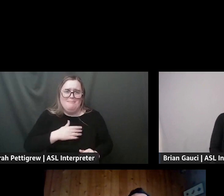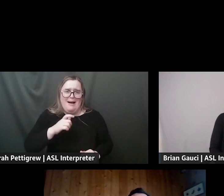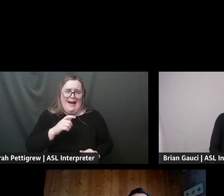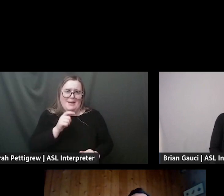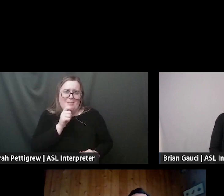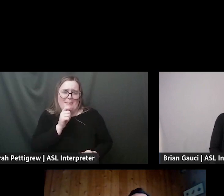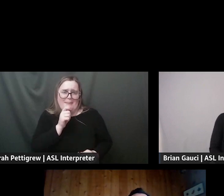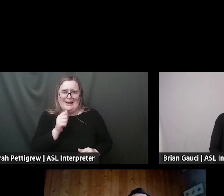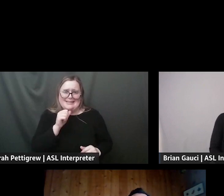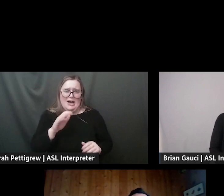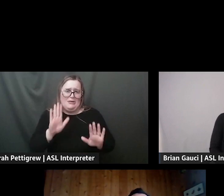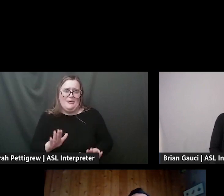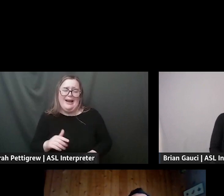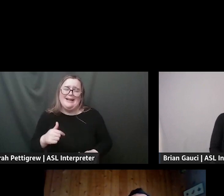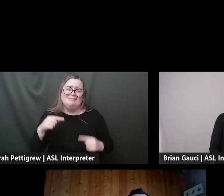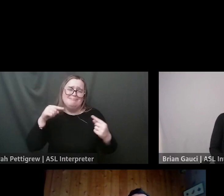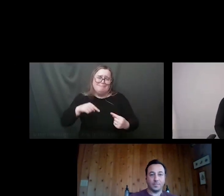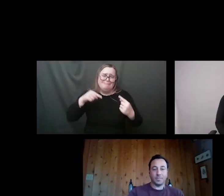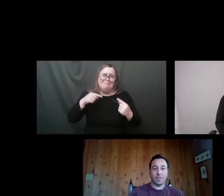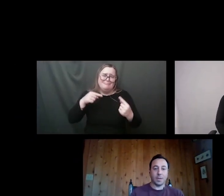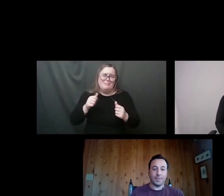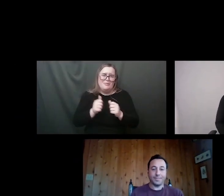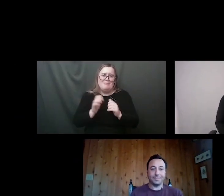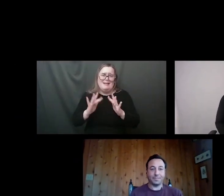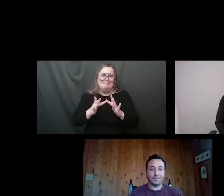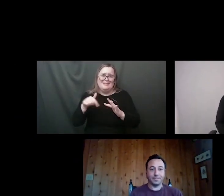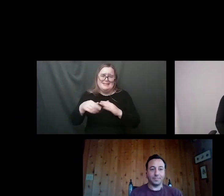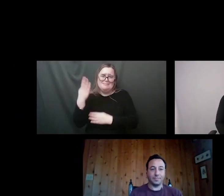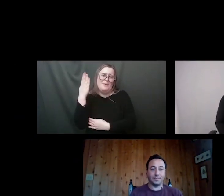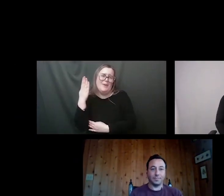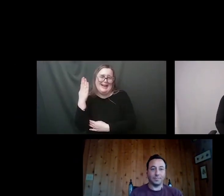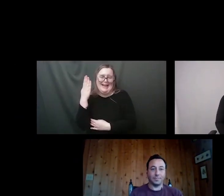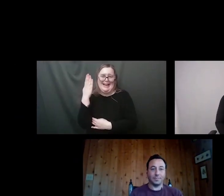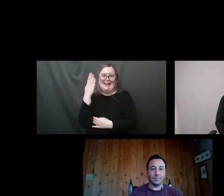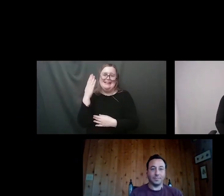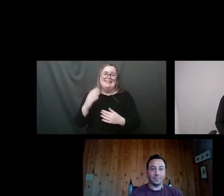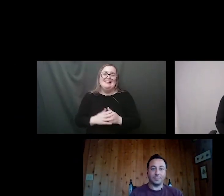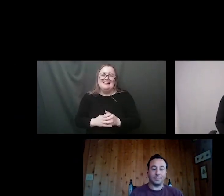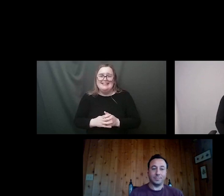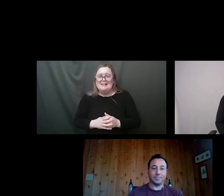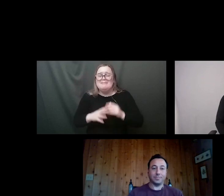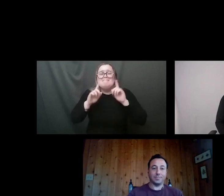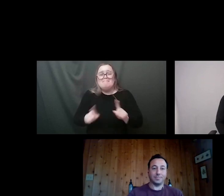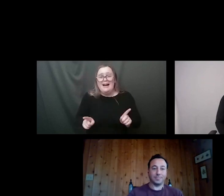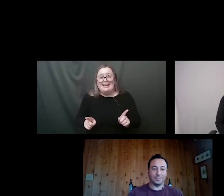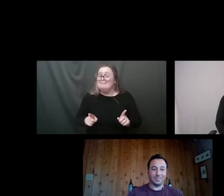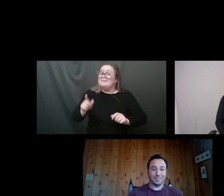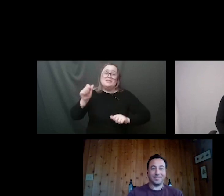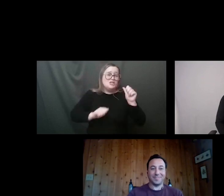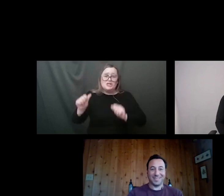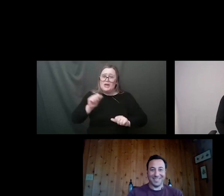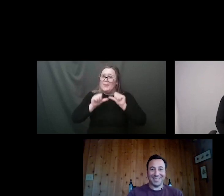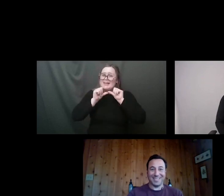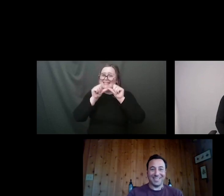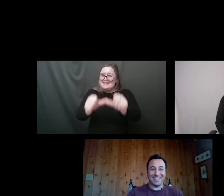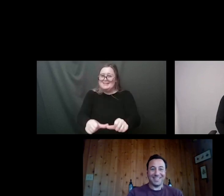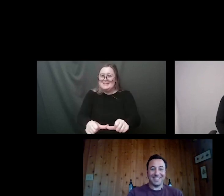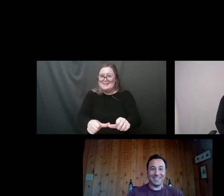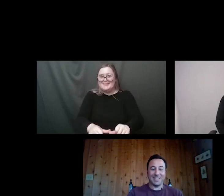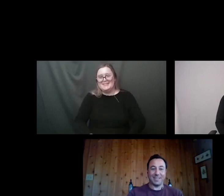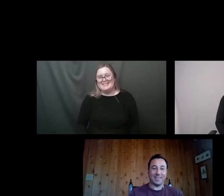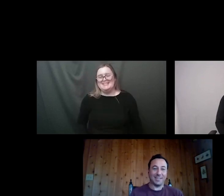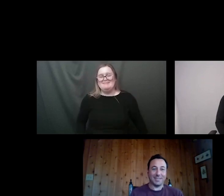some issues with my Wi-Fi this morning. I was fighting it. Haven't won that battle yet. But the show must go on. So we've